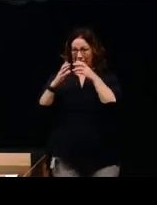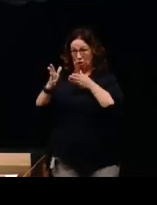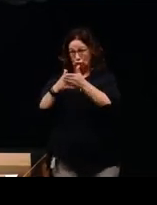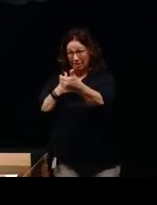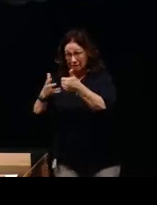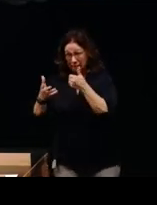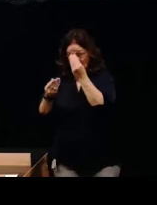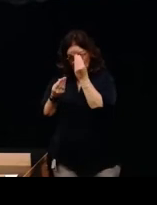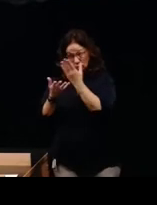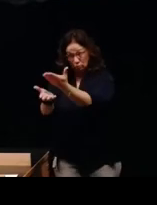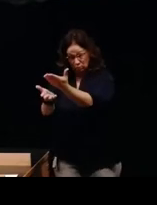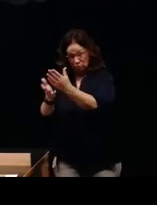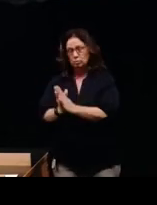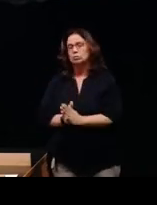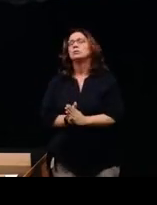ask ourselves, how did it go?